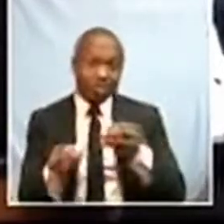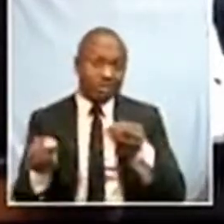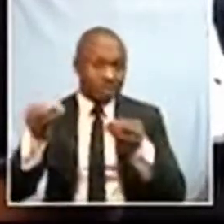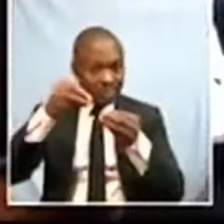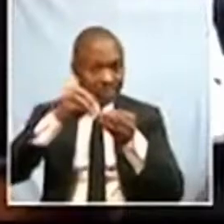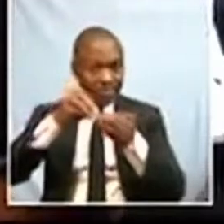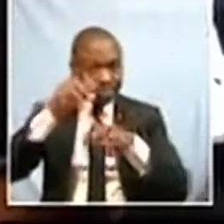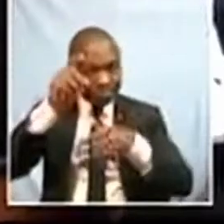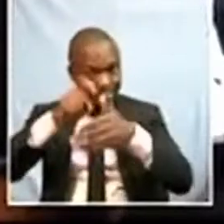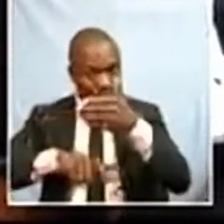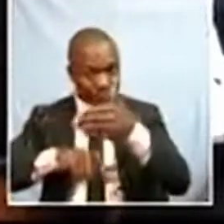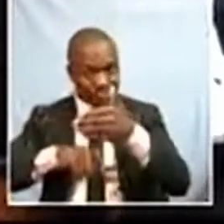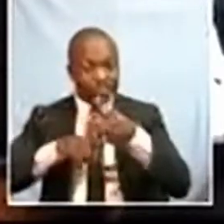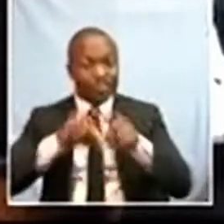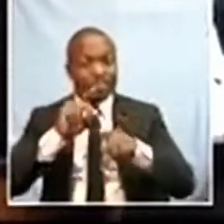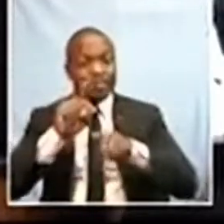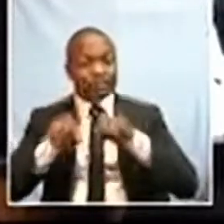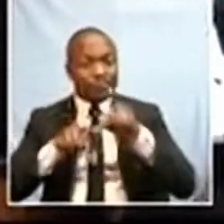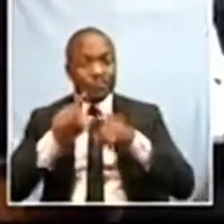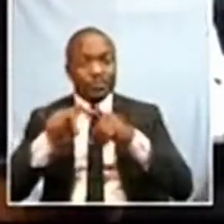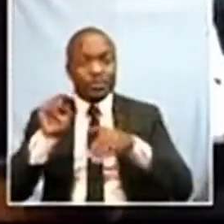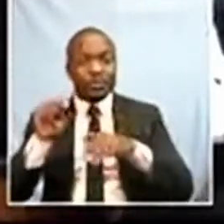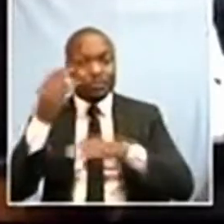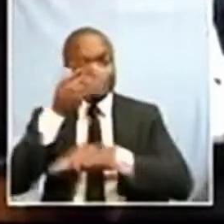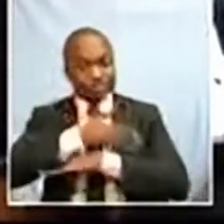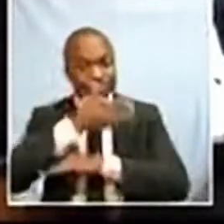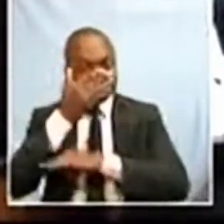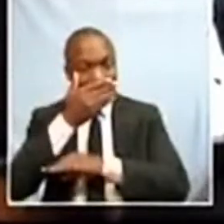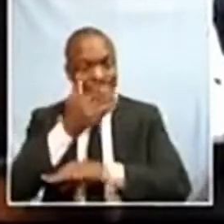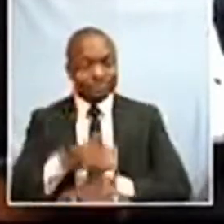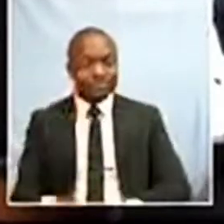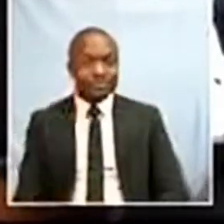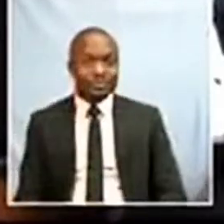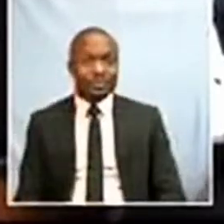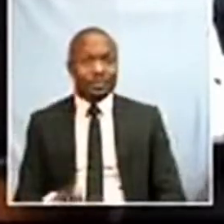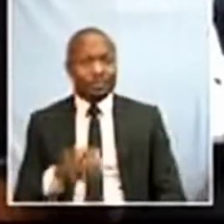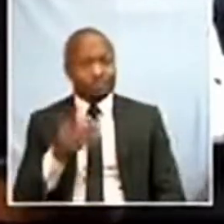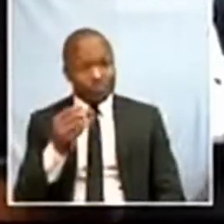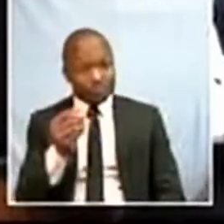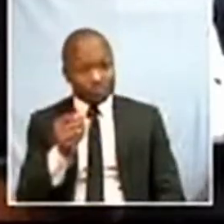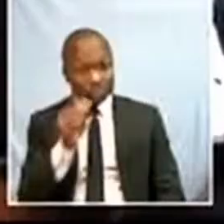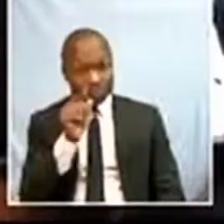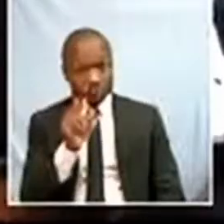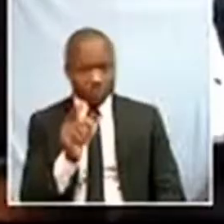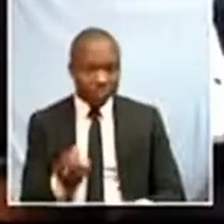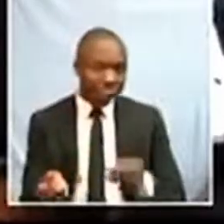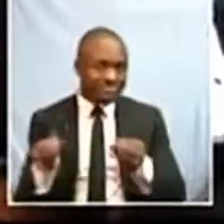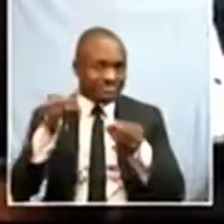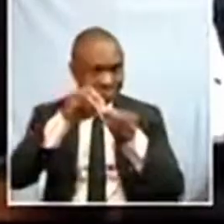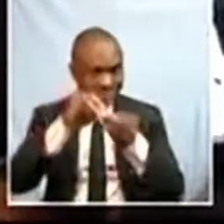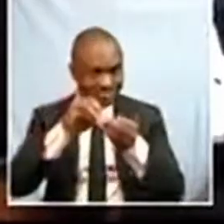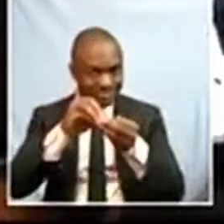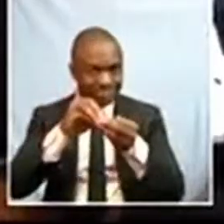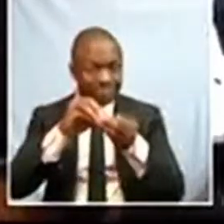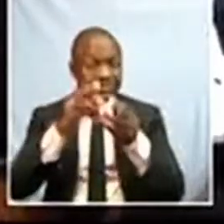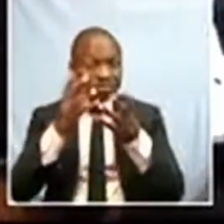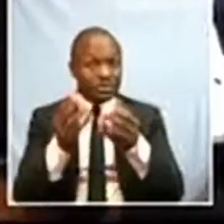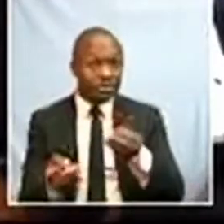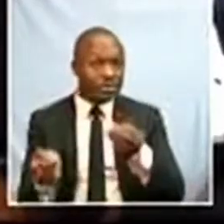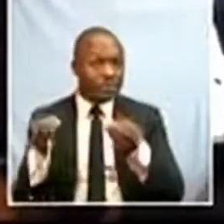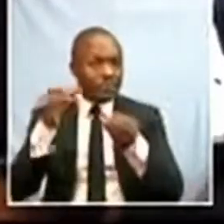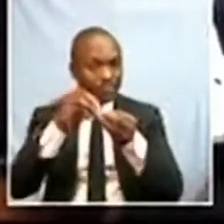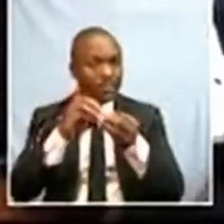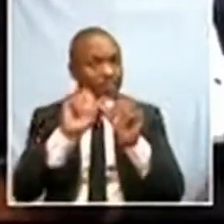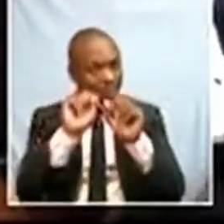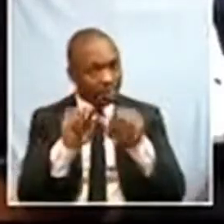cost to the people of NALOLO, which money you add and you seek to add could have